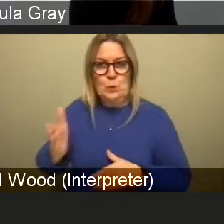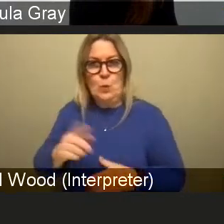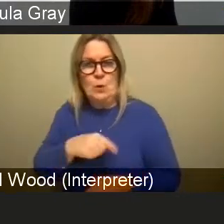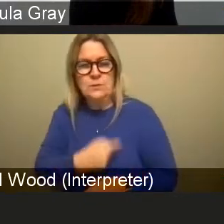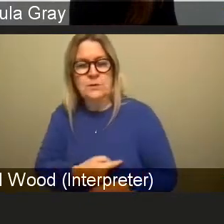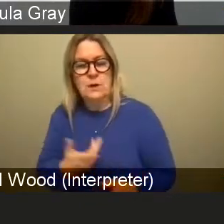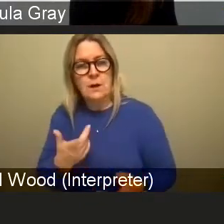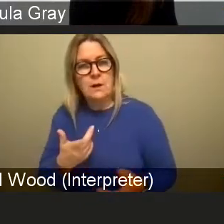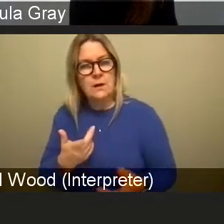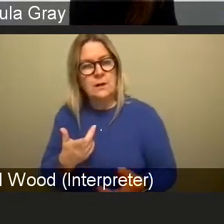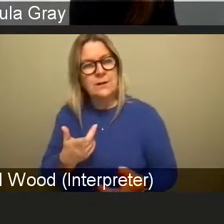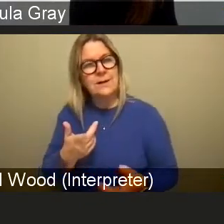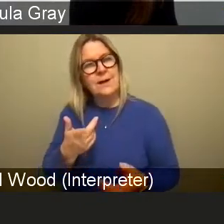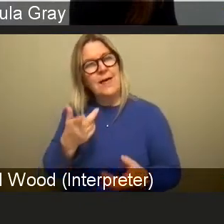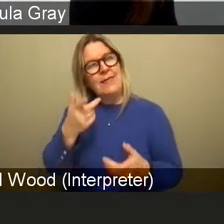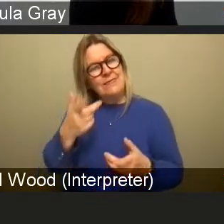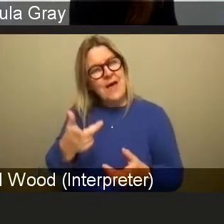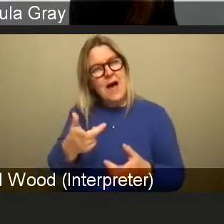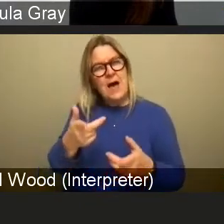culture shift